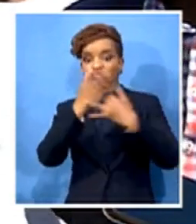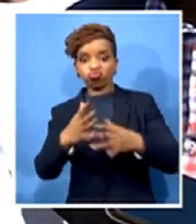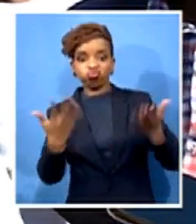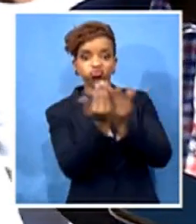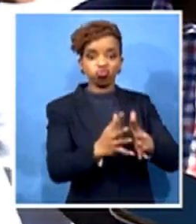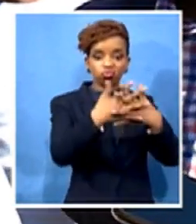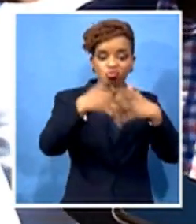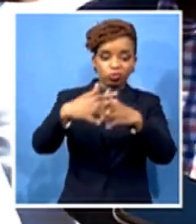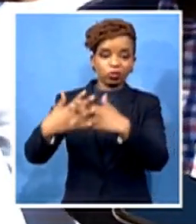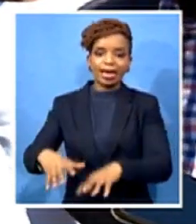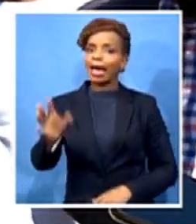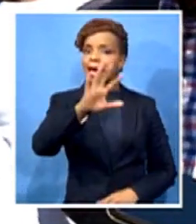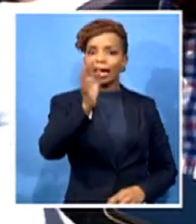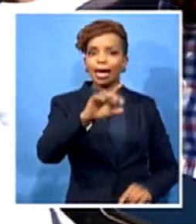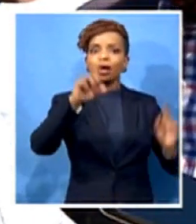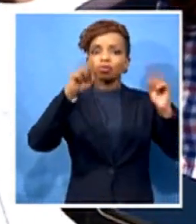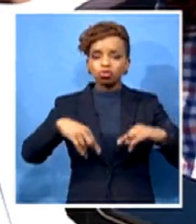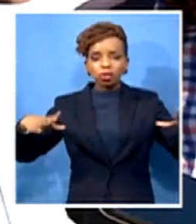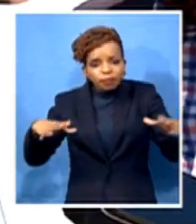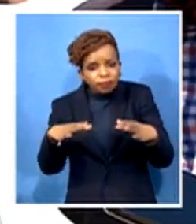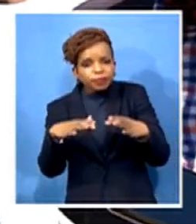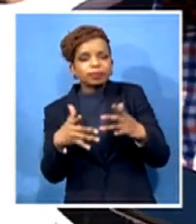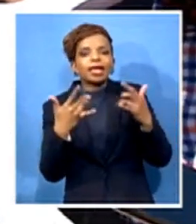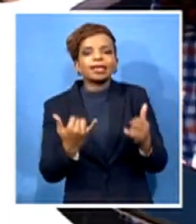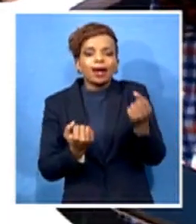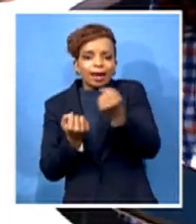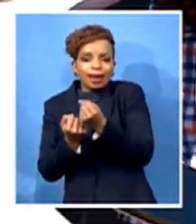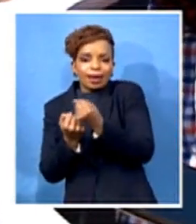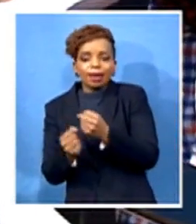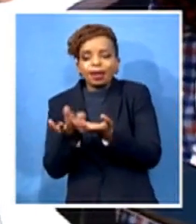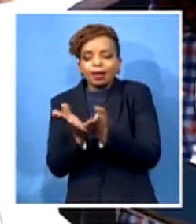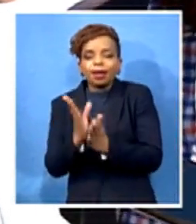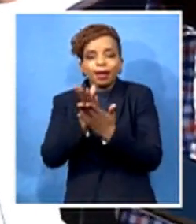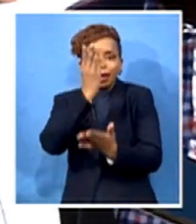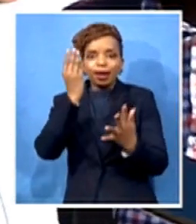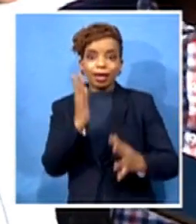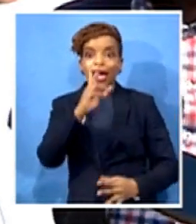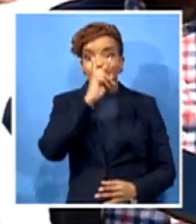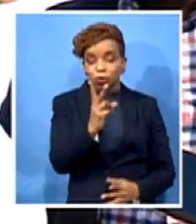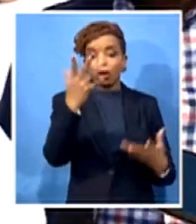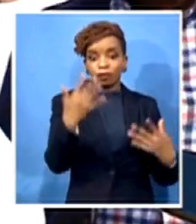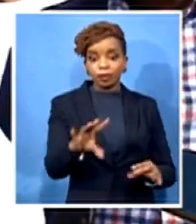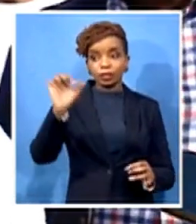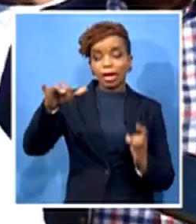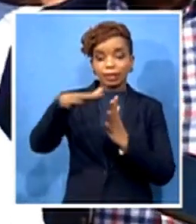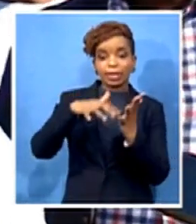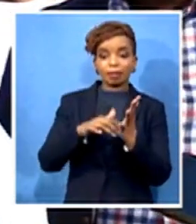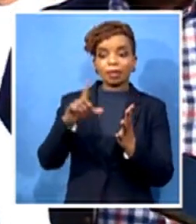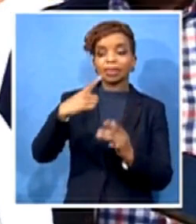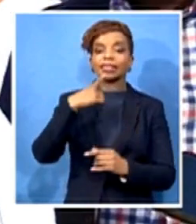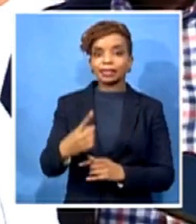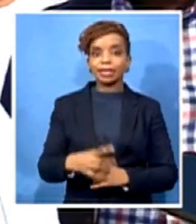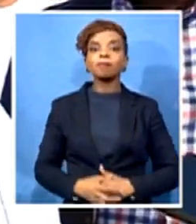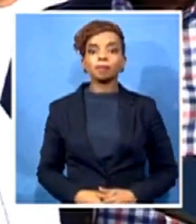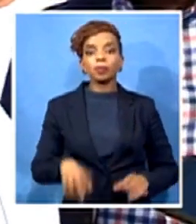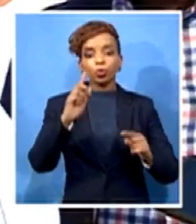we assist learners at schools. I've seen their statement also saying we must change the metric paper and all